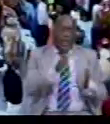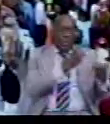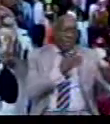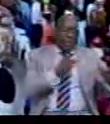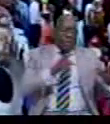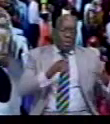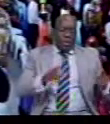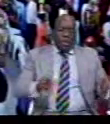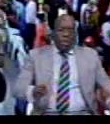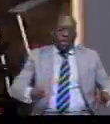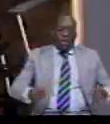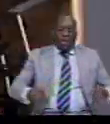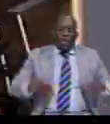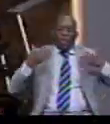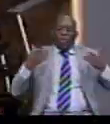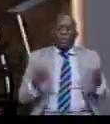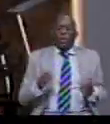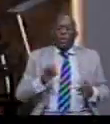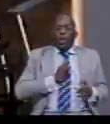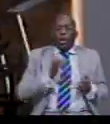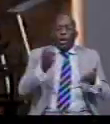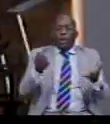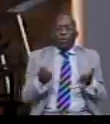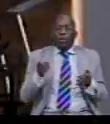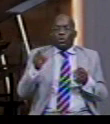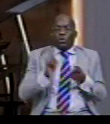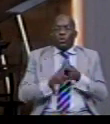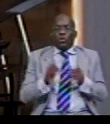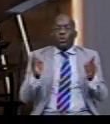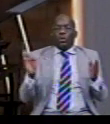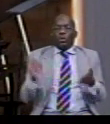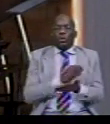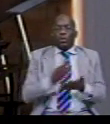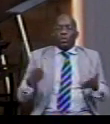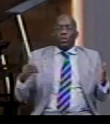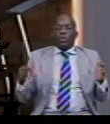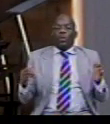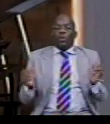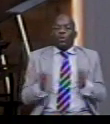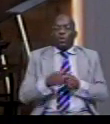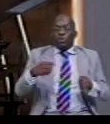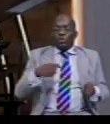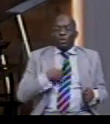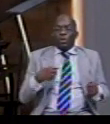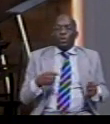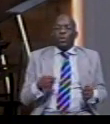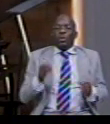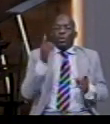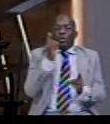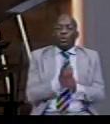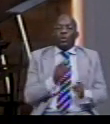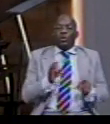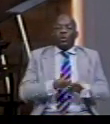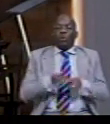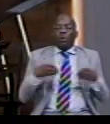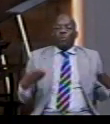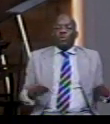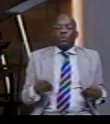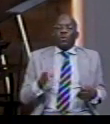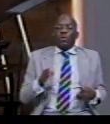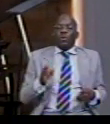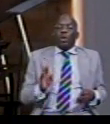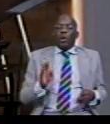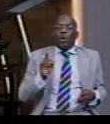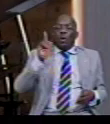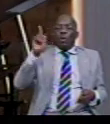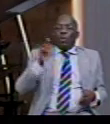God's plan for your life. Hopefully you know it by now and can just open up. Let your head back and just sing the